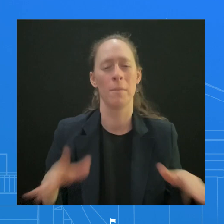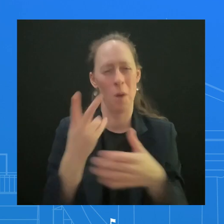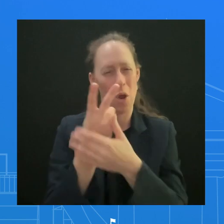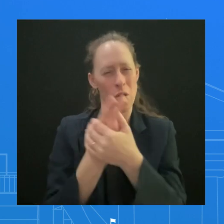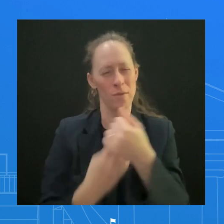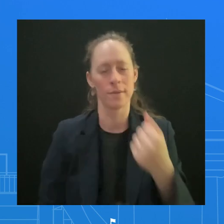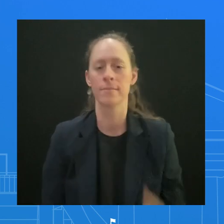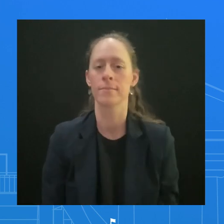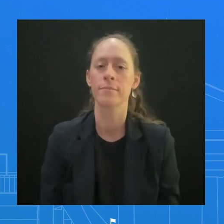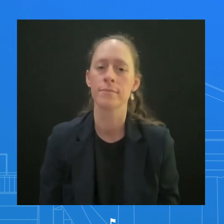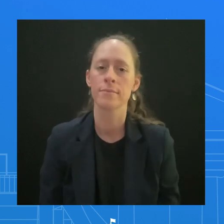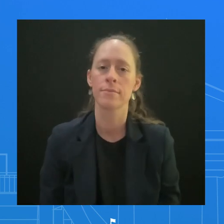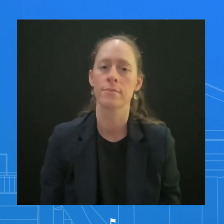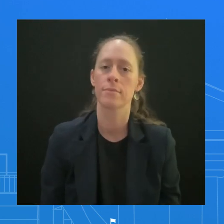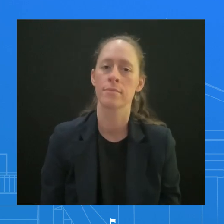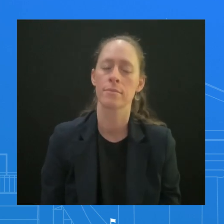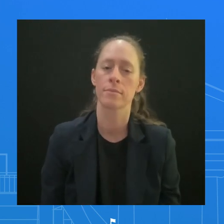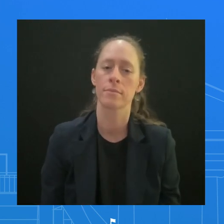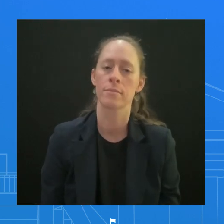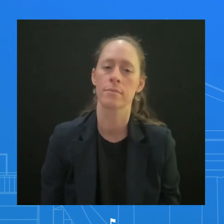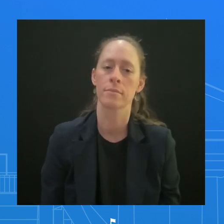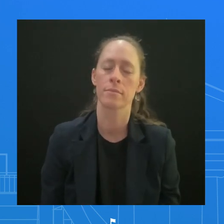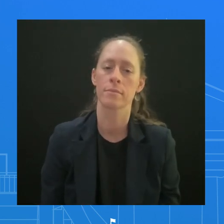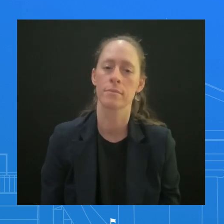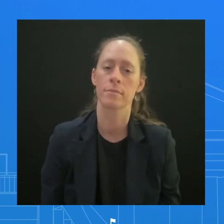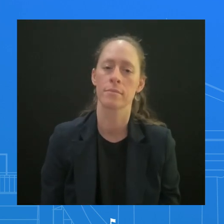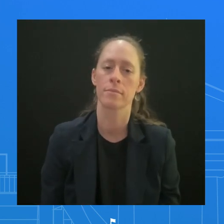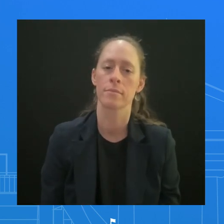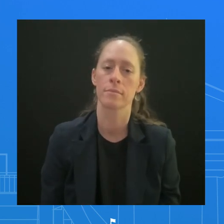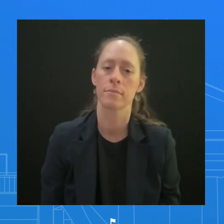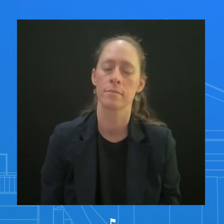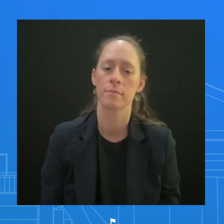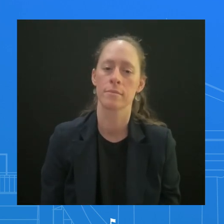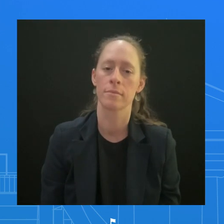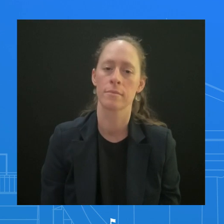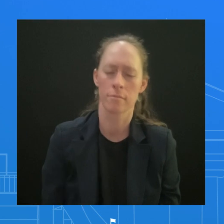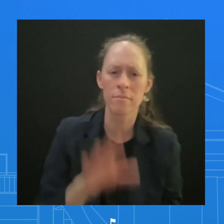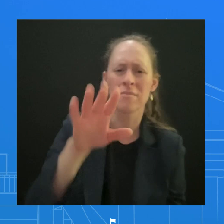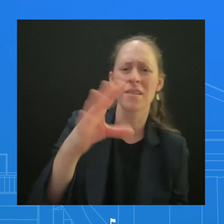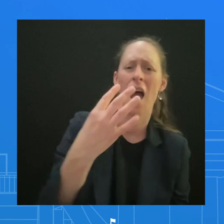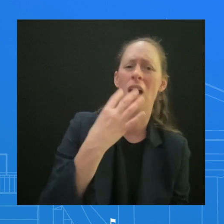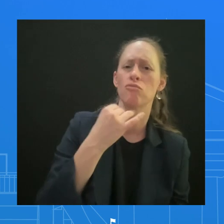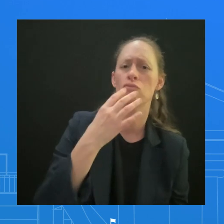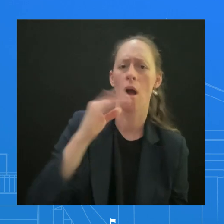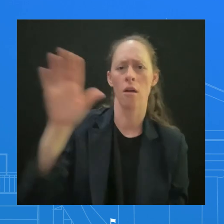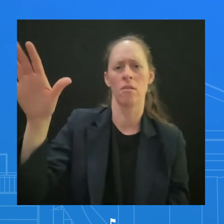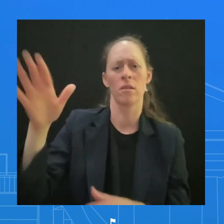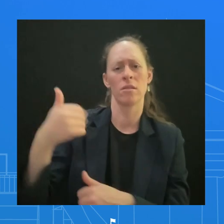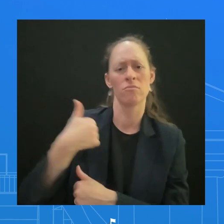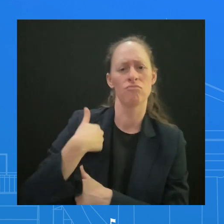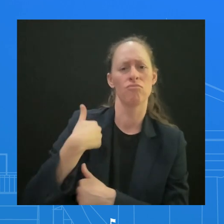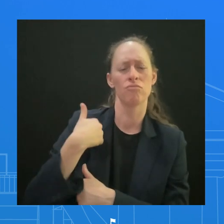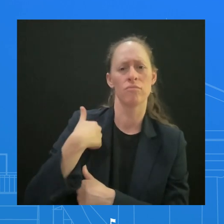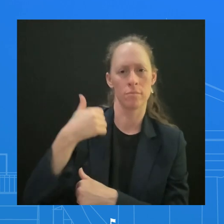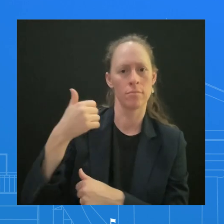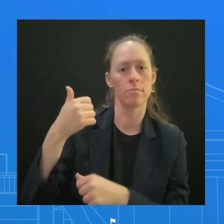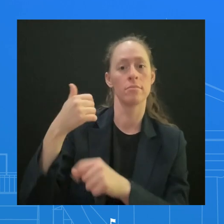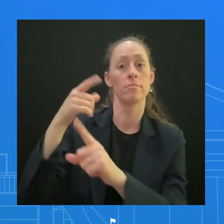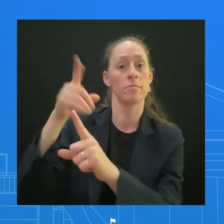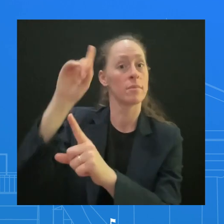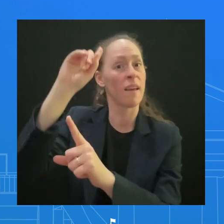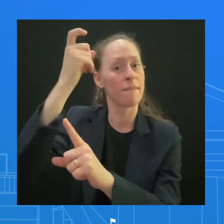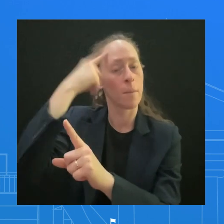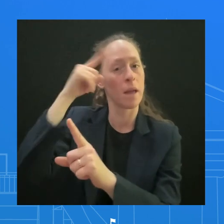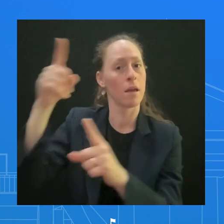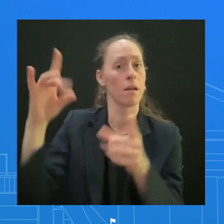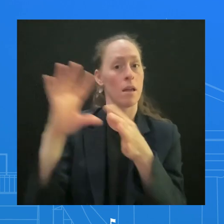The Israeli National Security Minister spoke today at a settler outpost, and he urged Israeli settlers